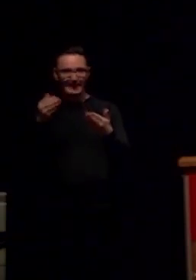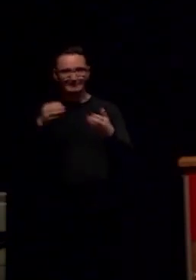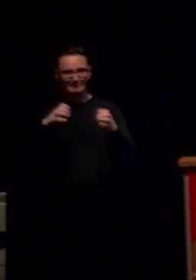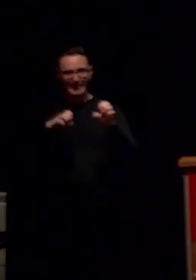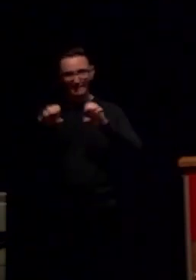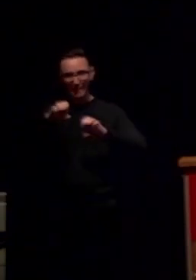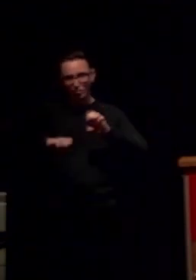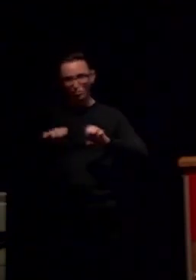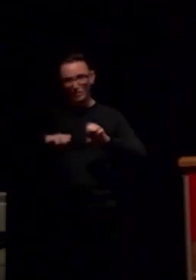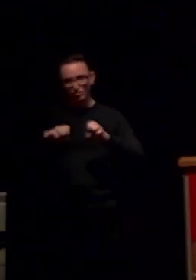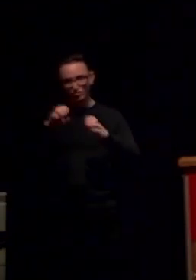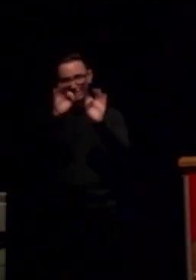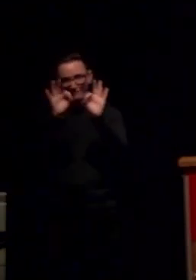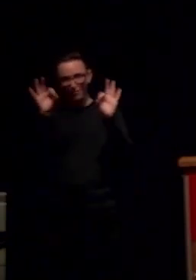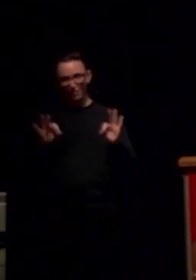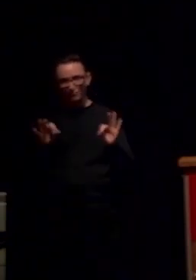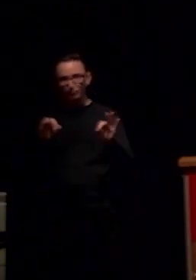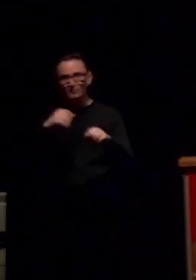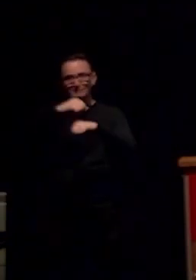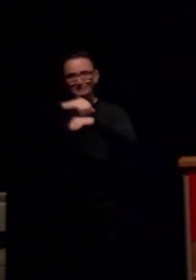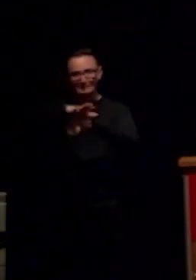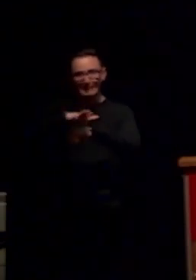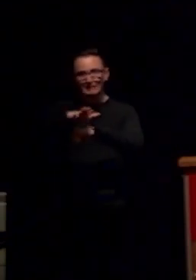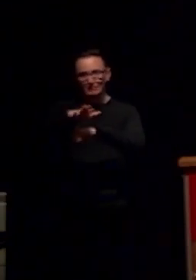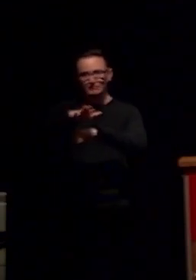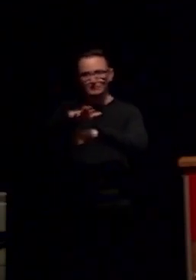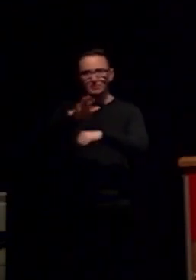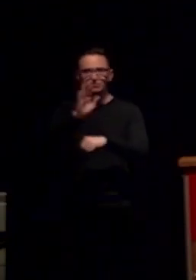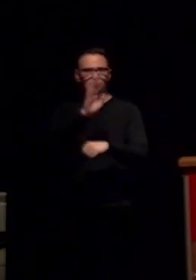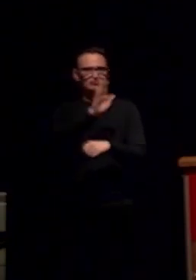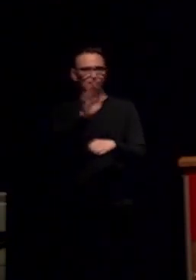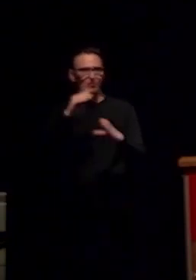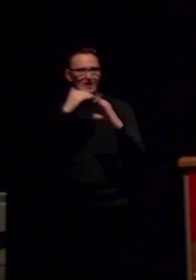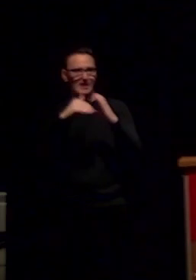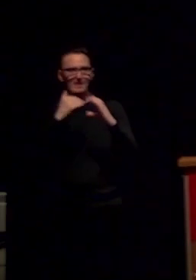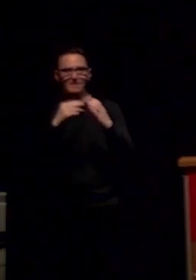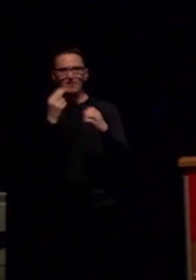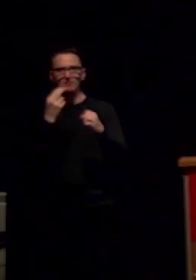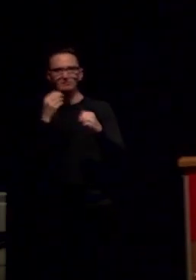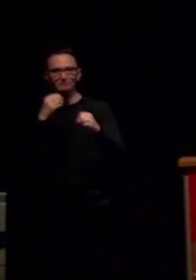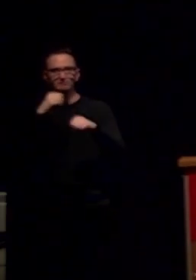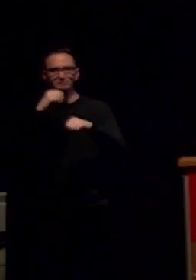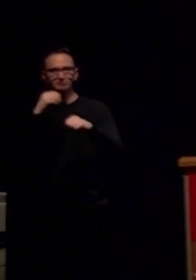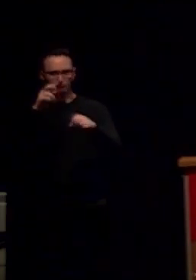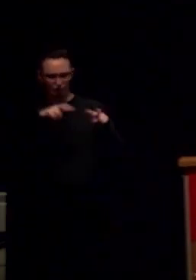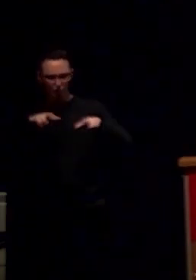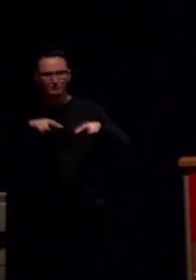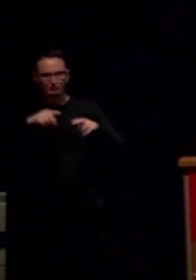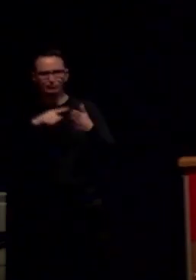sent out in the following days, and it'll go to the email that you use to register for this event, so please do fill